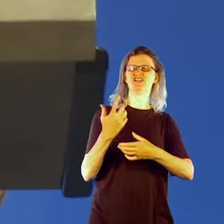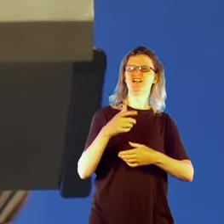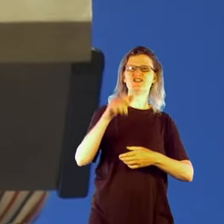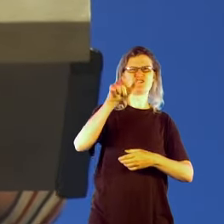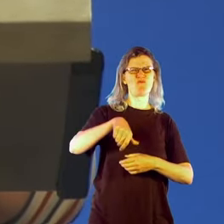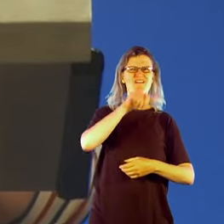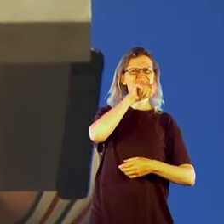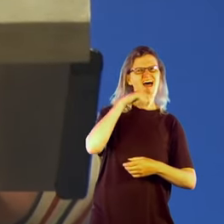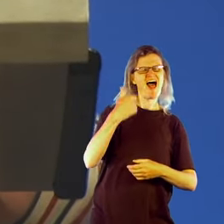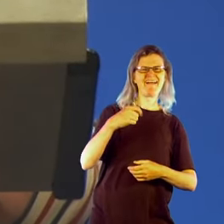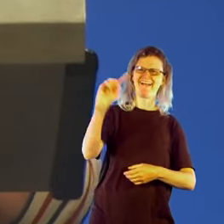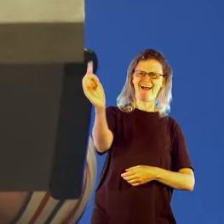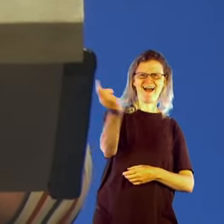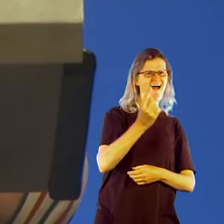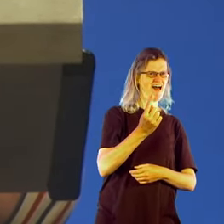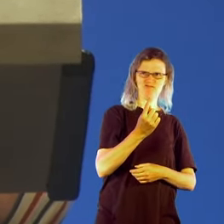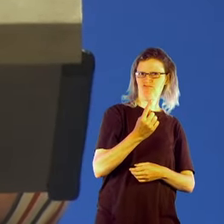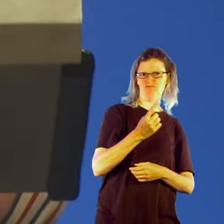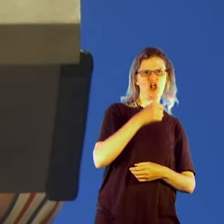tasks that you don't want to do.